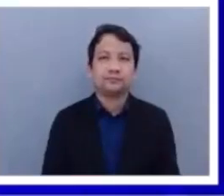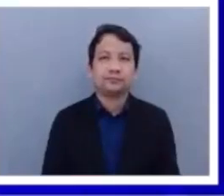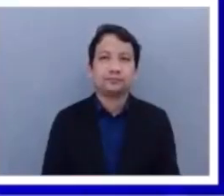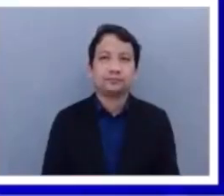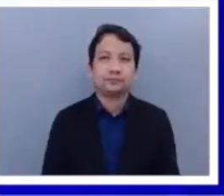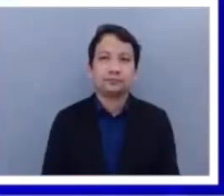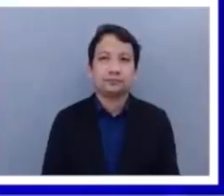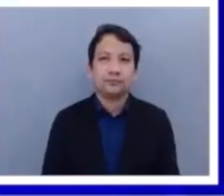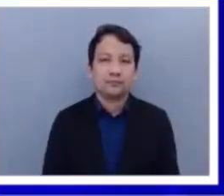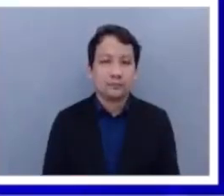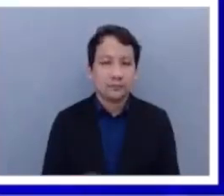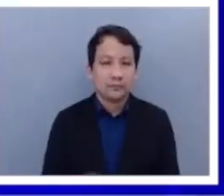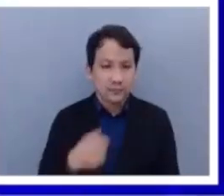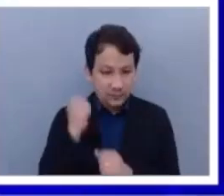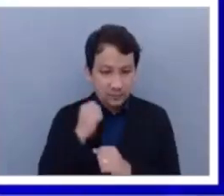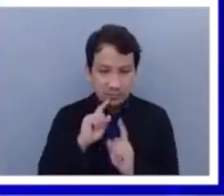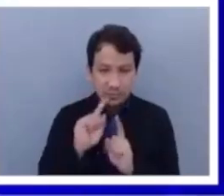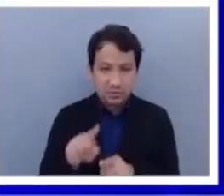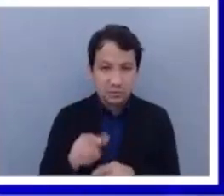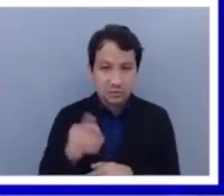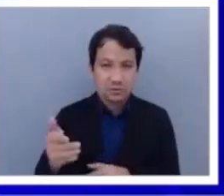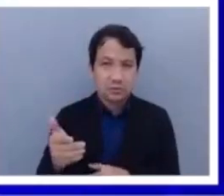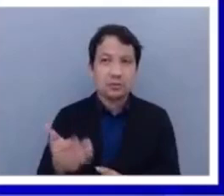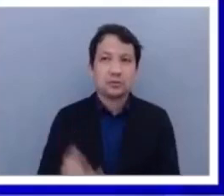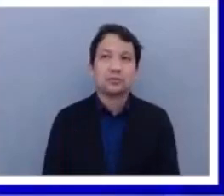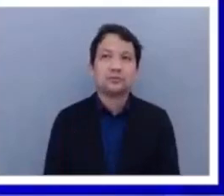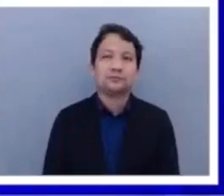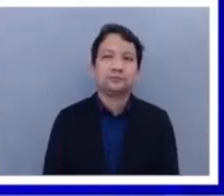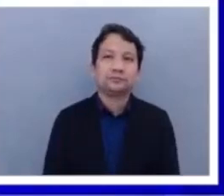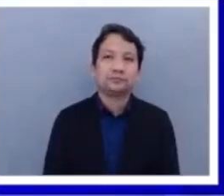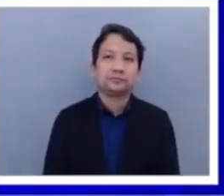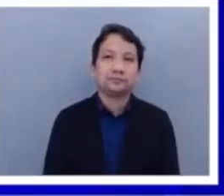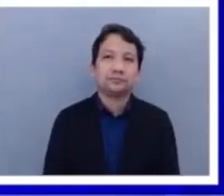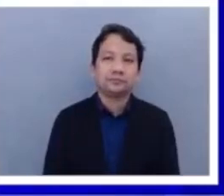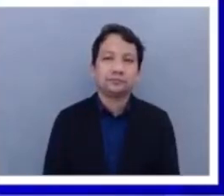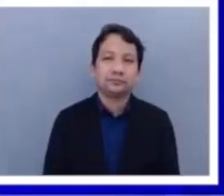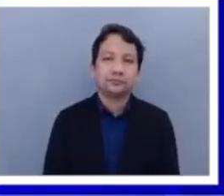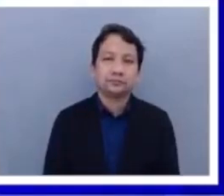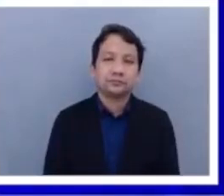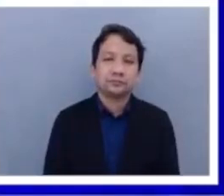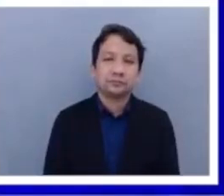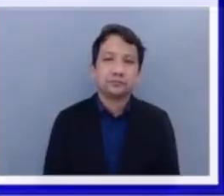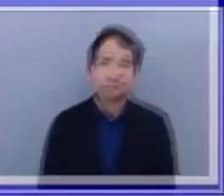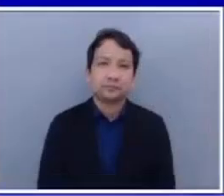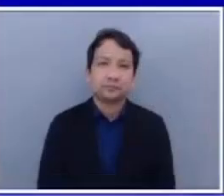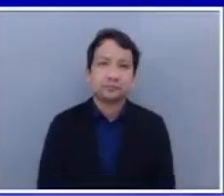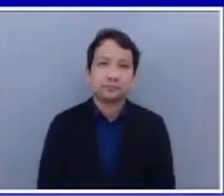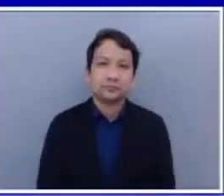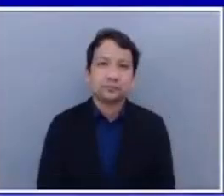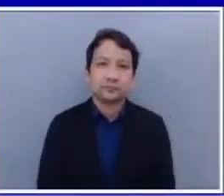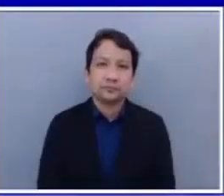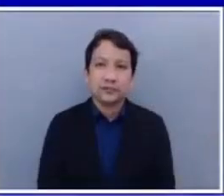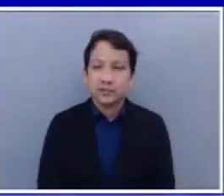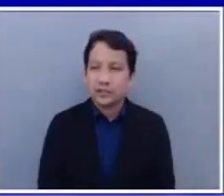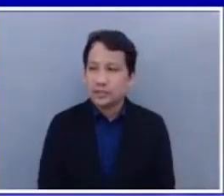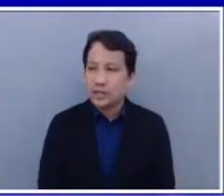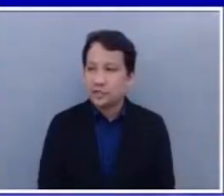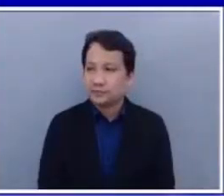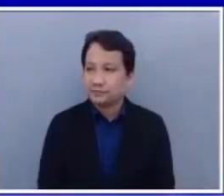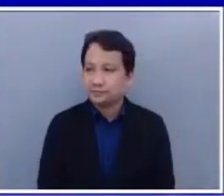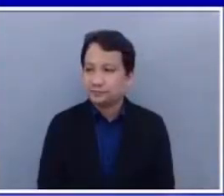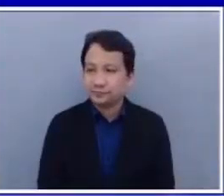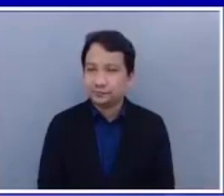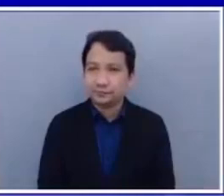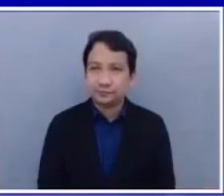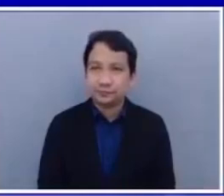I was able to answer your question, Warren. Thank you. Thank you po, Yusek Mapa. Okay, our next